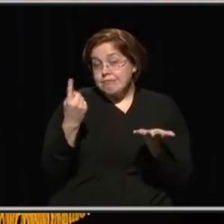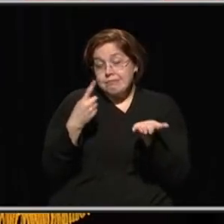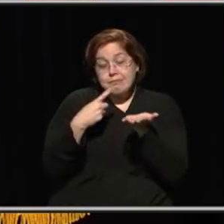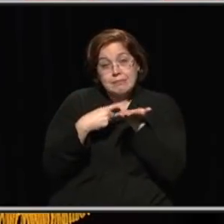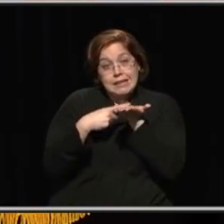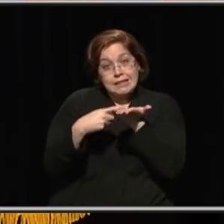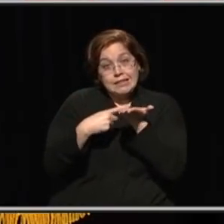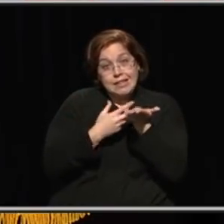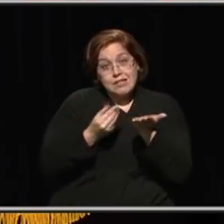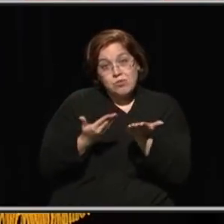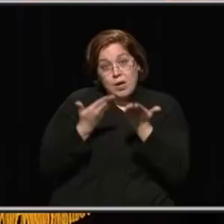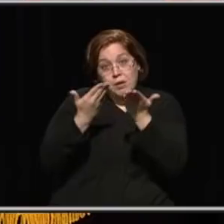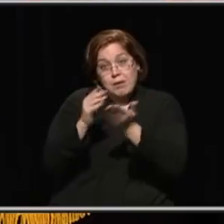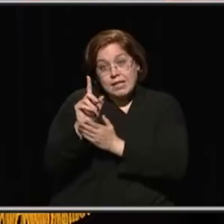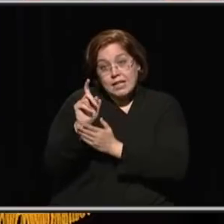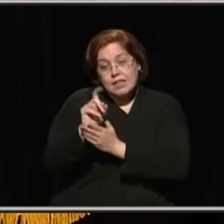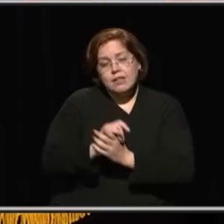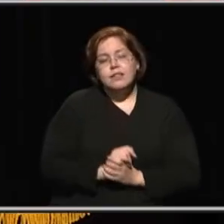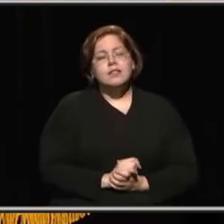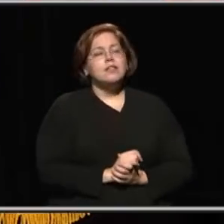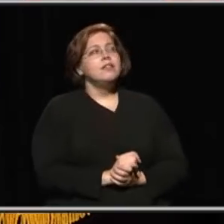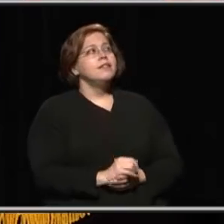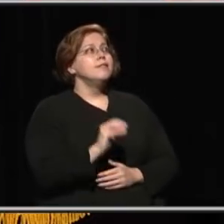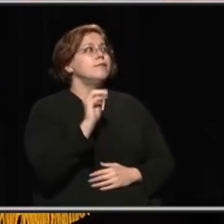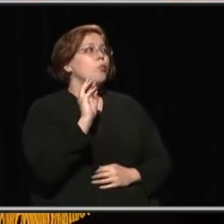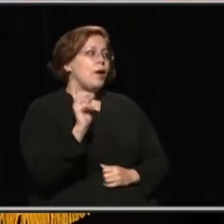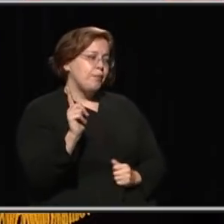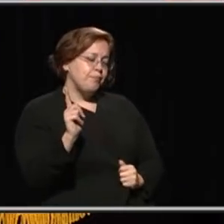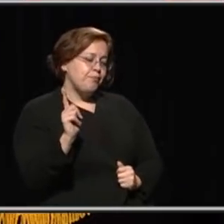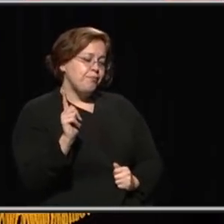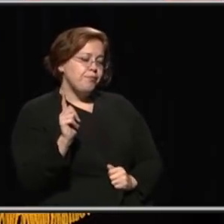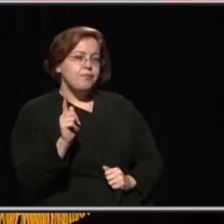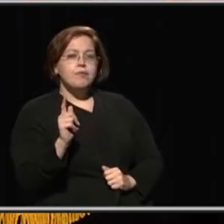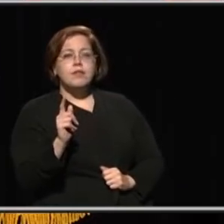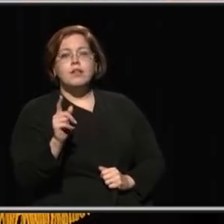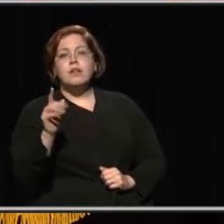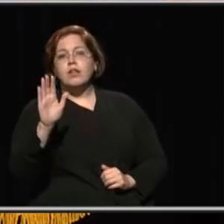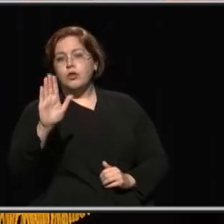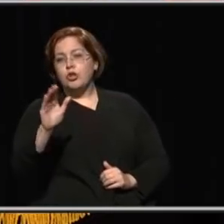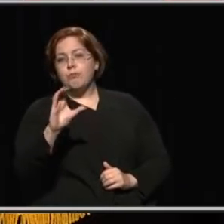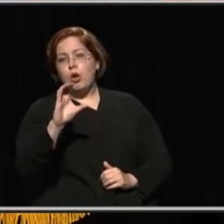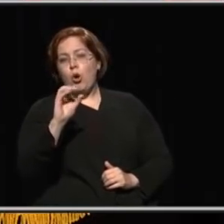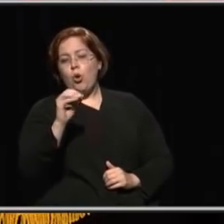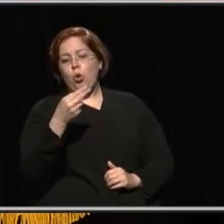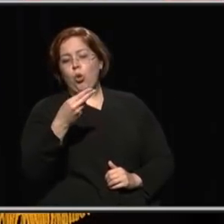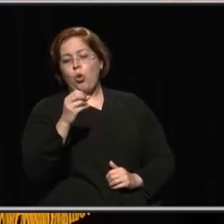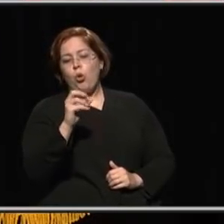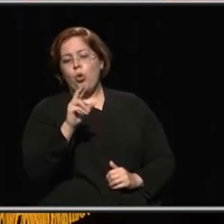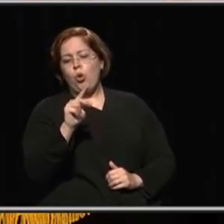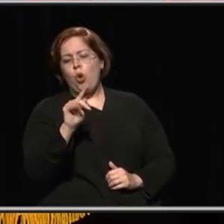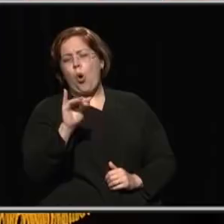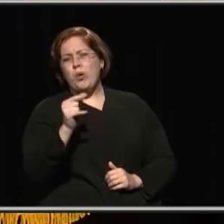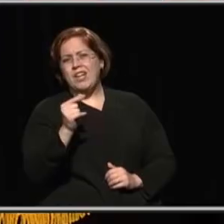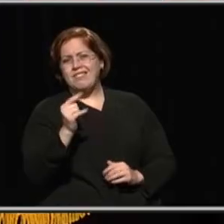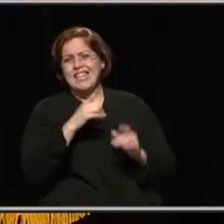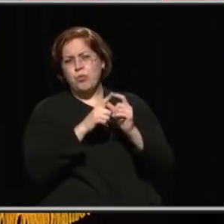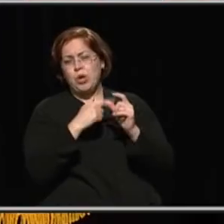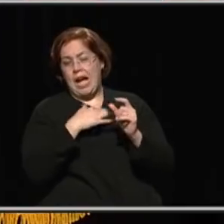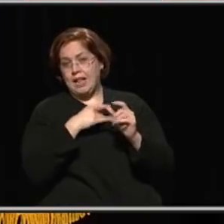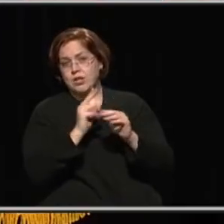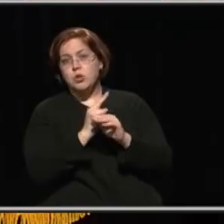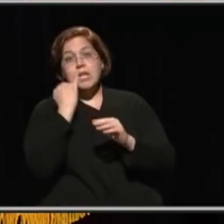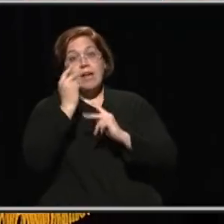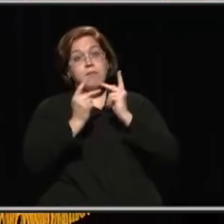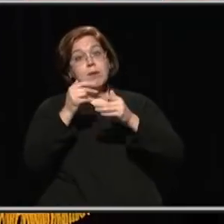and recommended? Well, it depends on your cohorting, is to use the term Dr. Wu used, the cohorting. If people in your